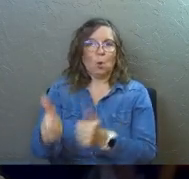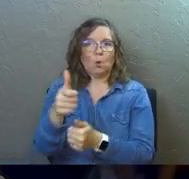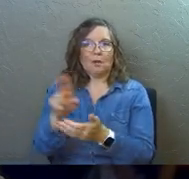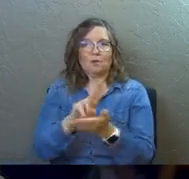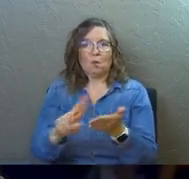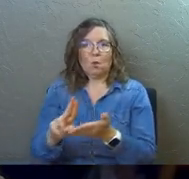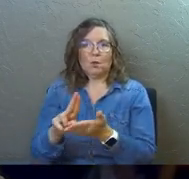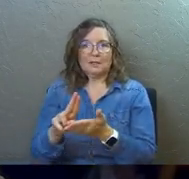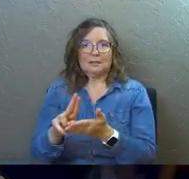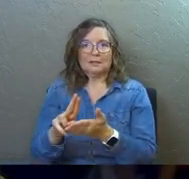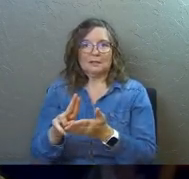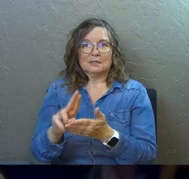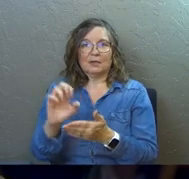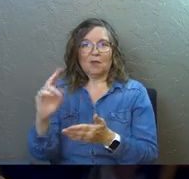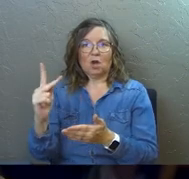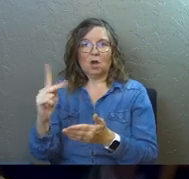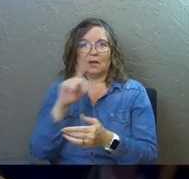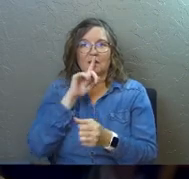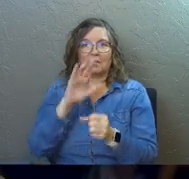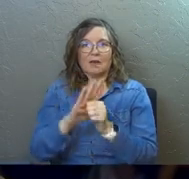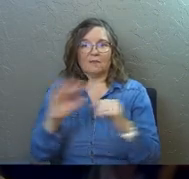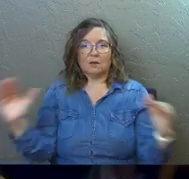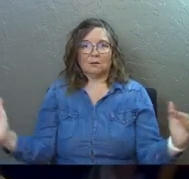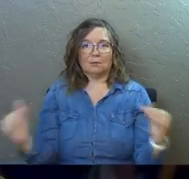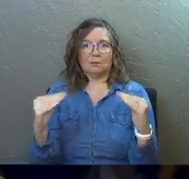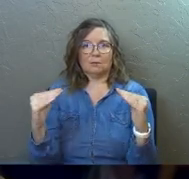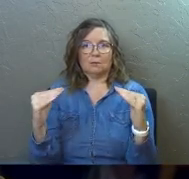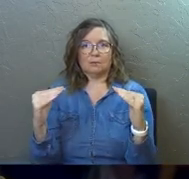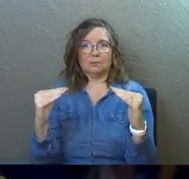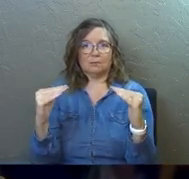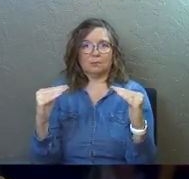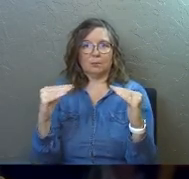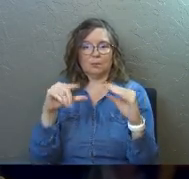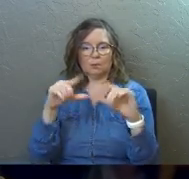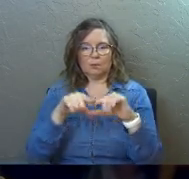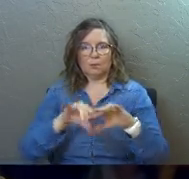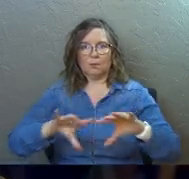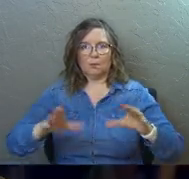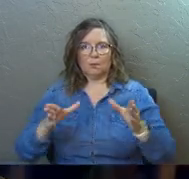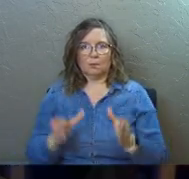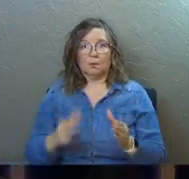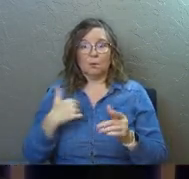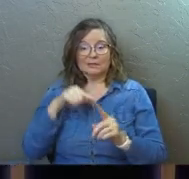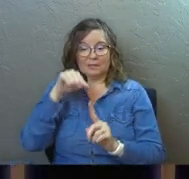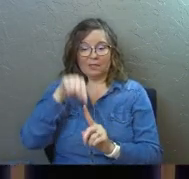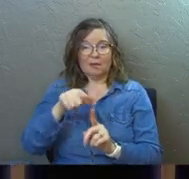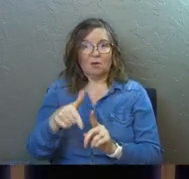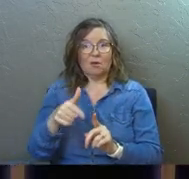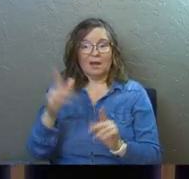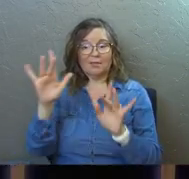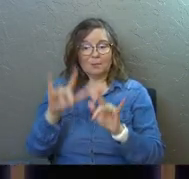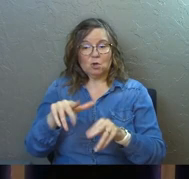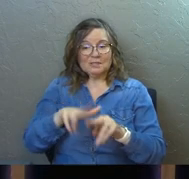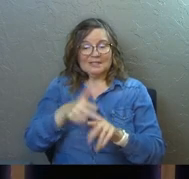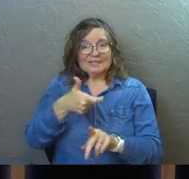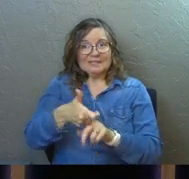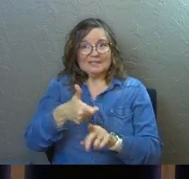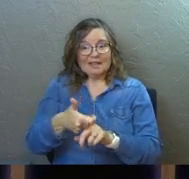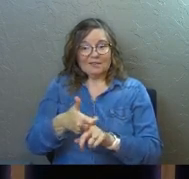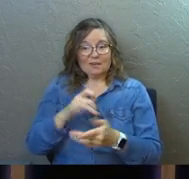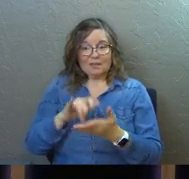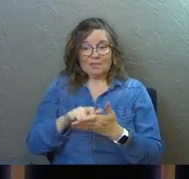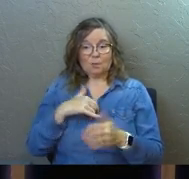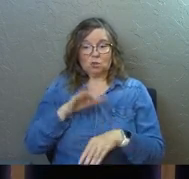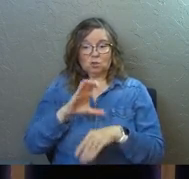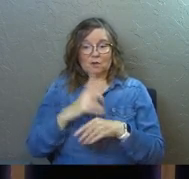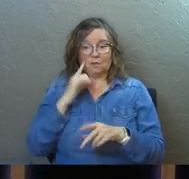Ark of the Covenant was in there. The very presence of God at the mercy seat itself. And so David, that's what church